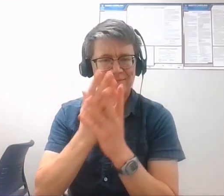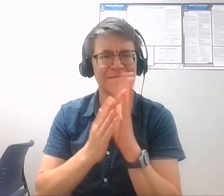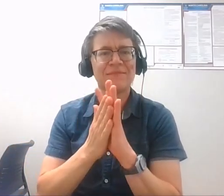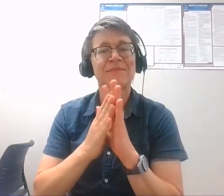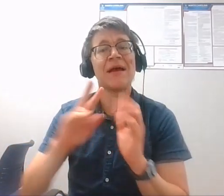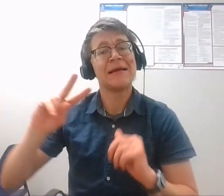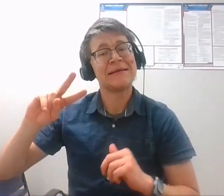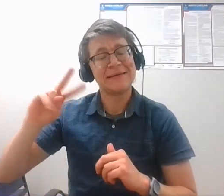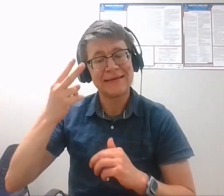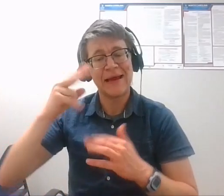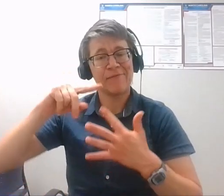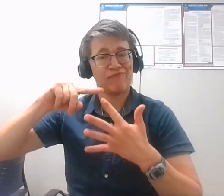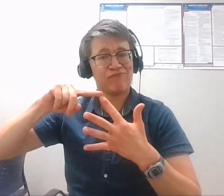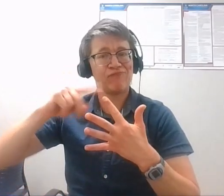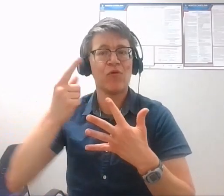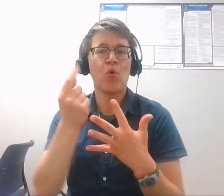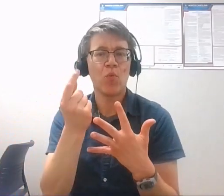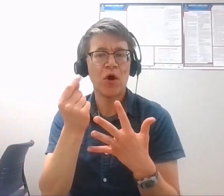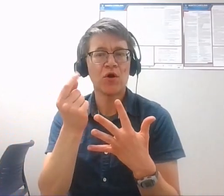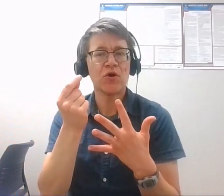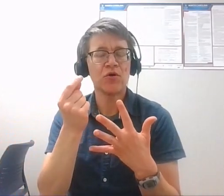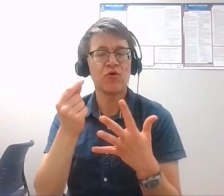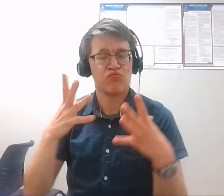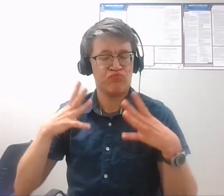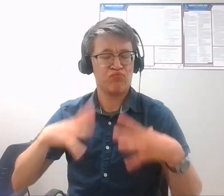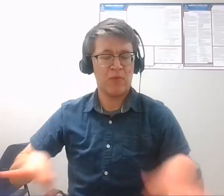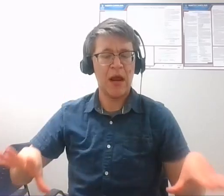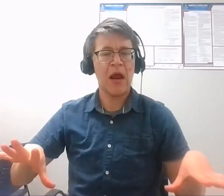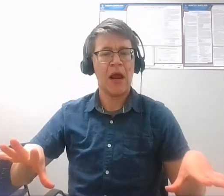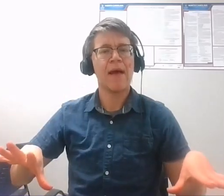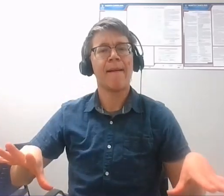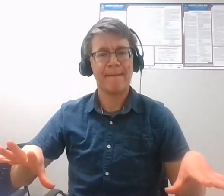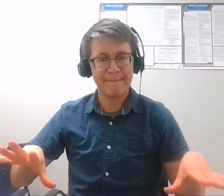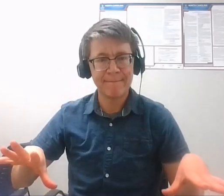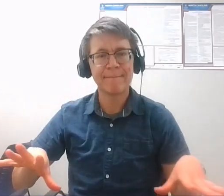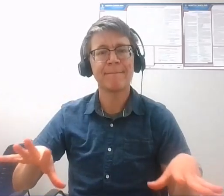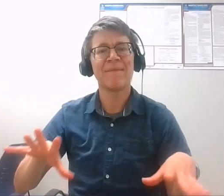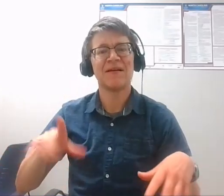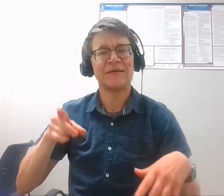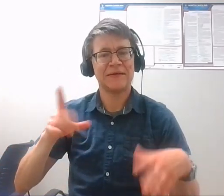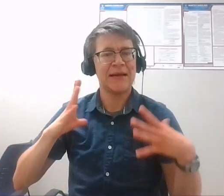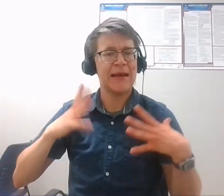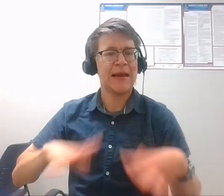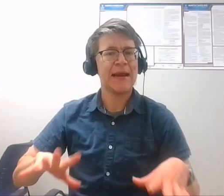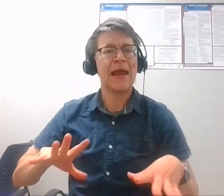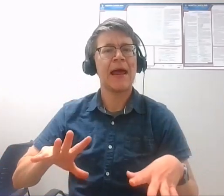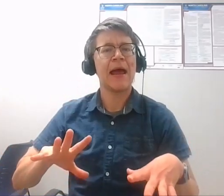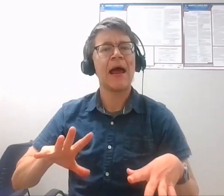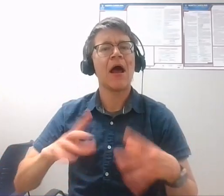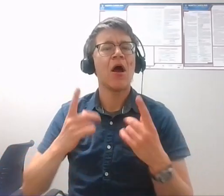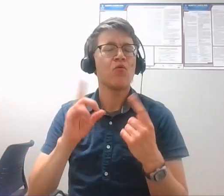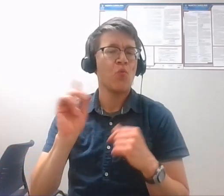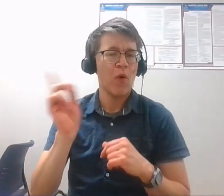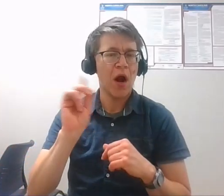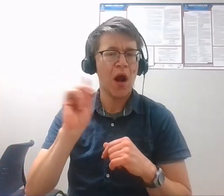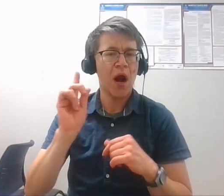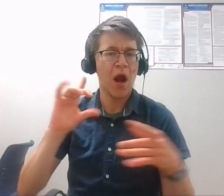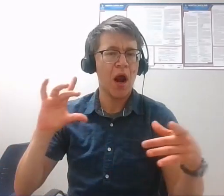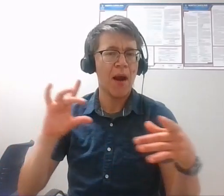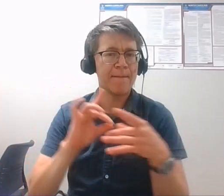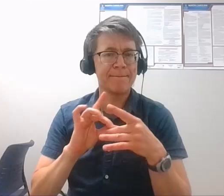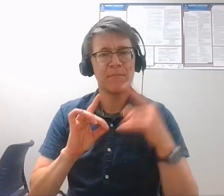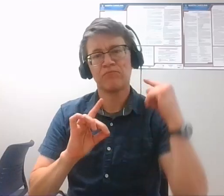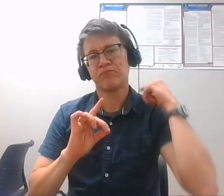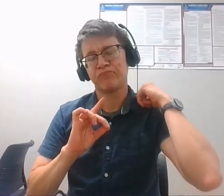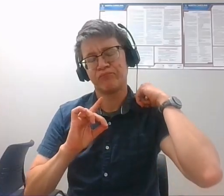The second step of the procedure is donning the gown. The gown should be fastened at the back of the neck and the waist by tying